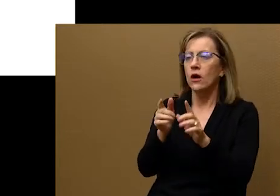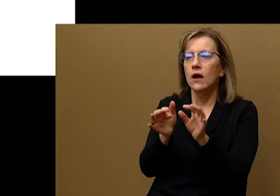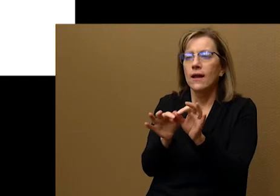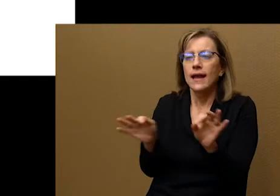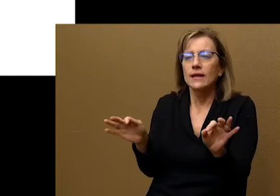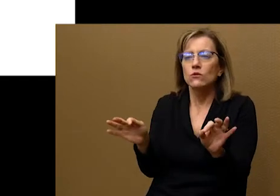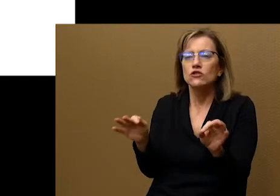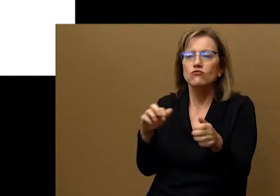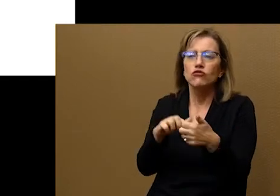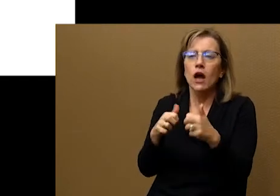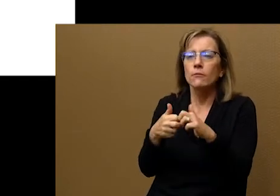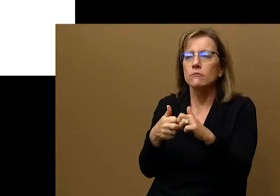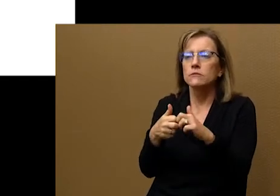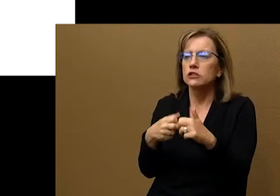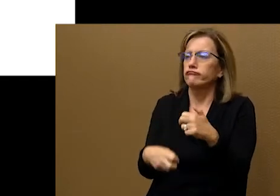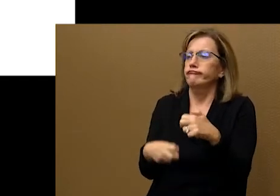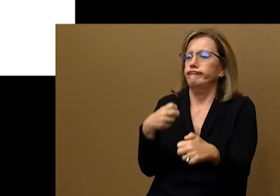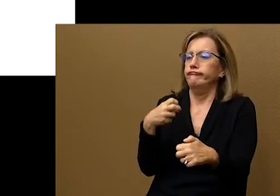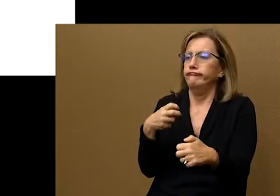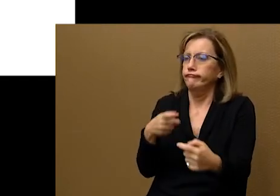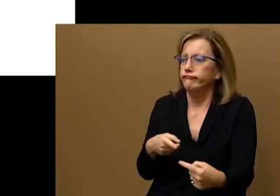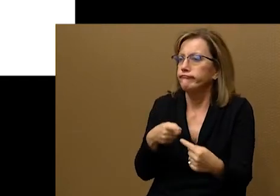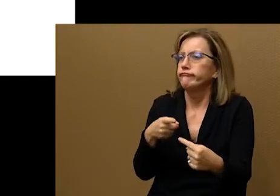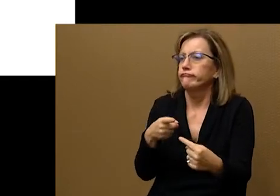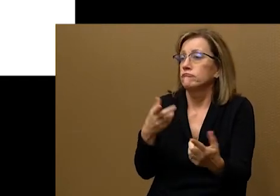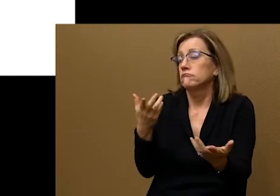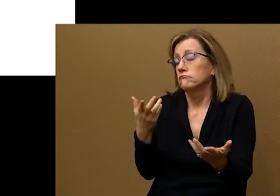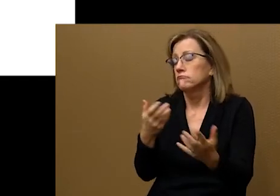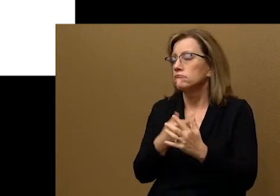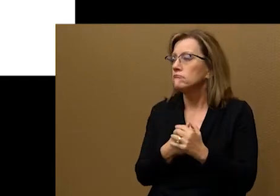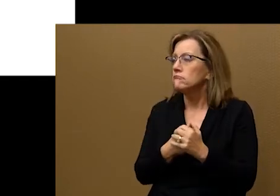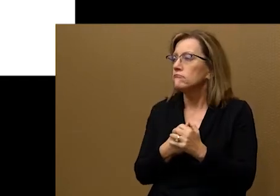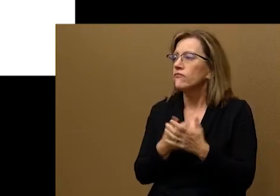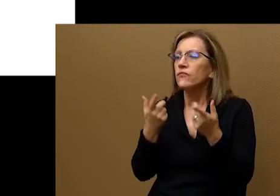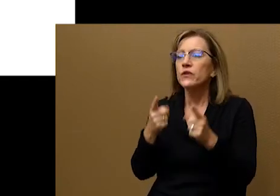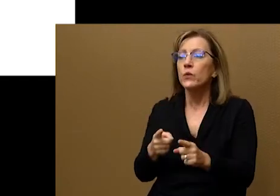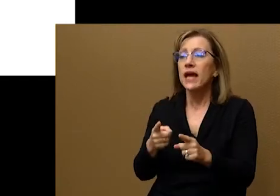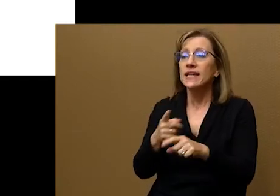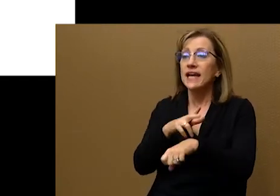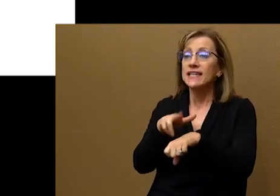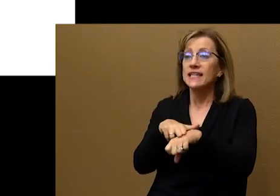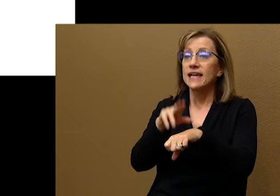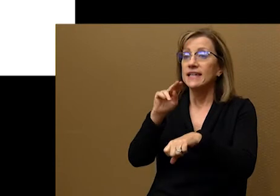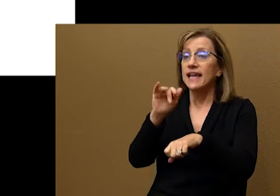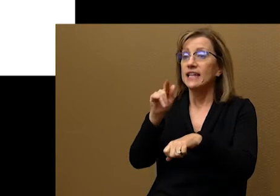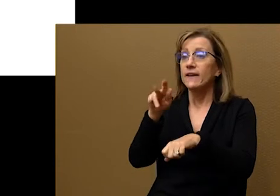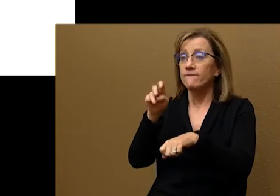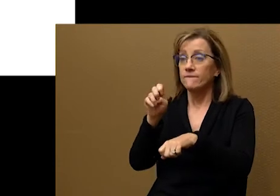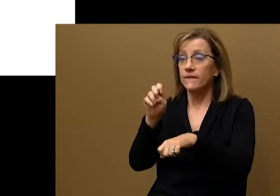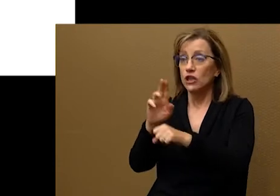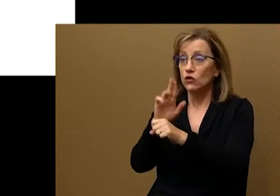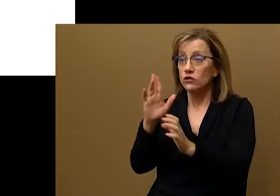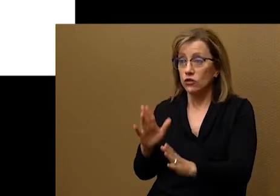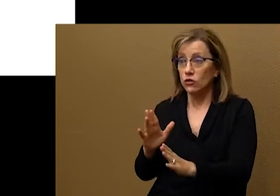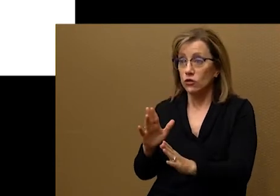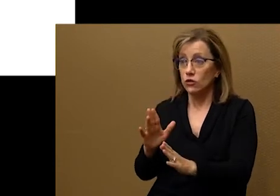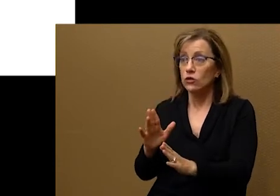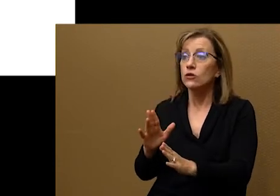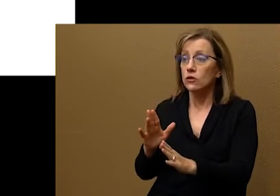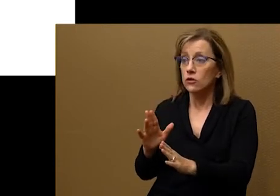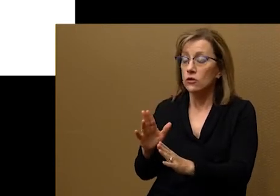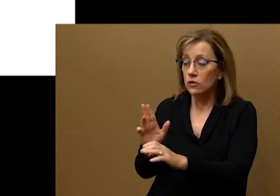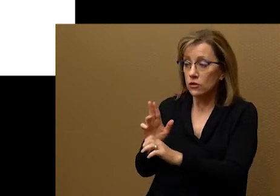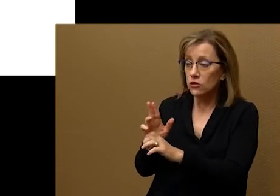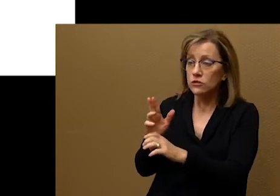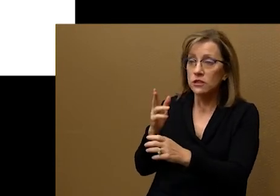term for language problems. When a native user of a language